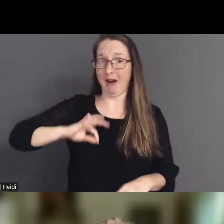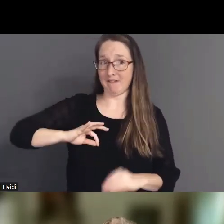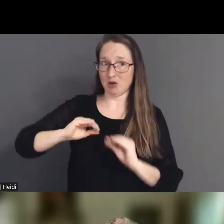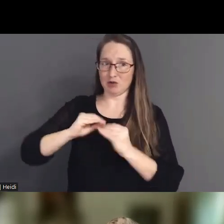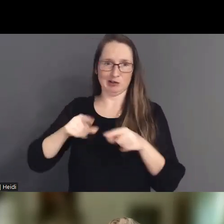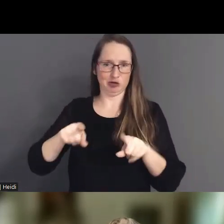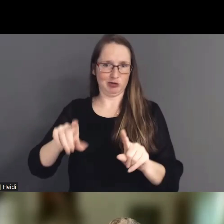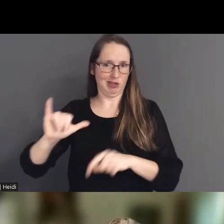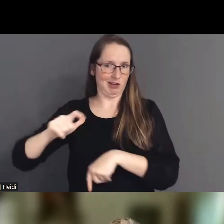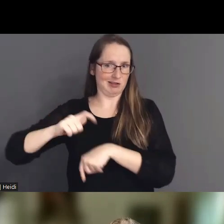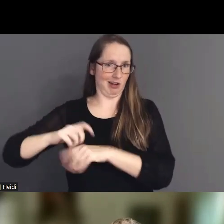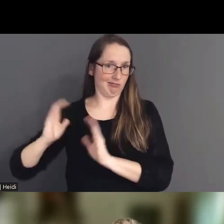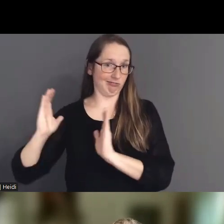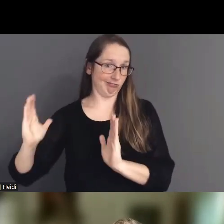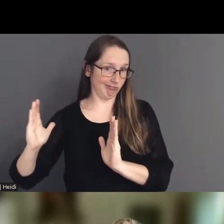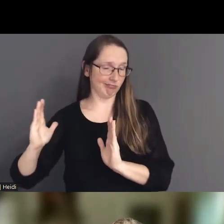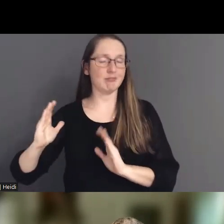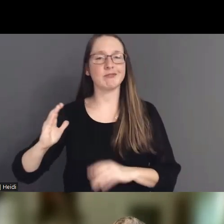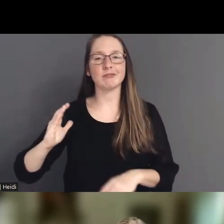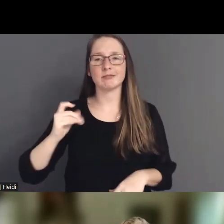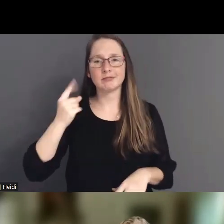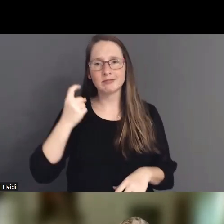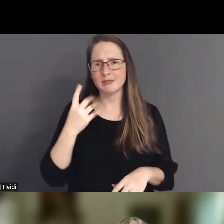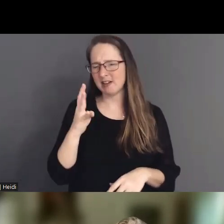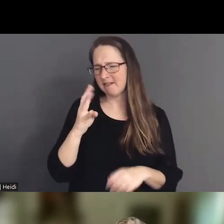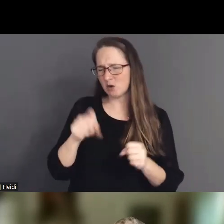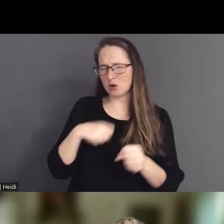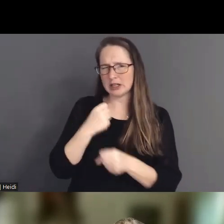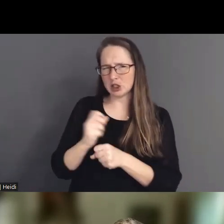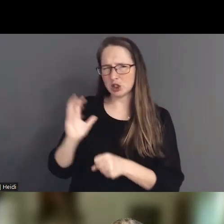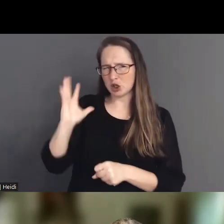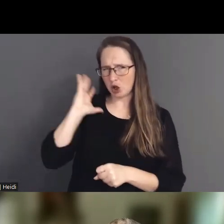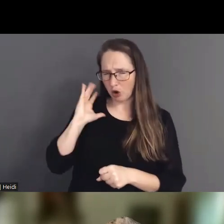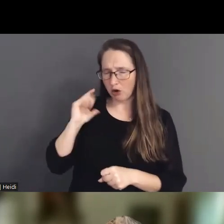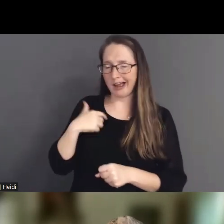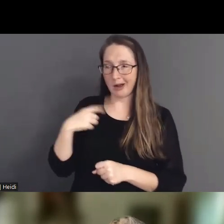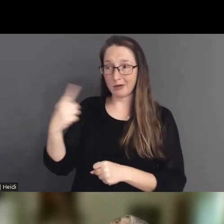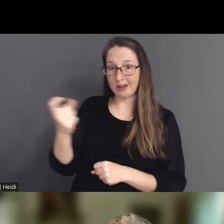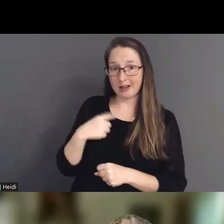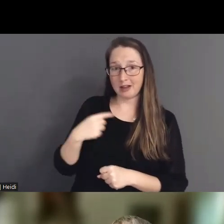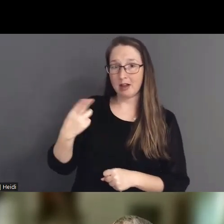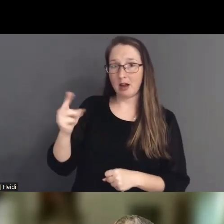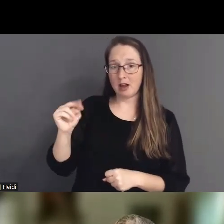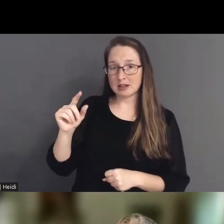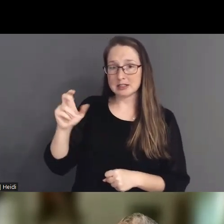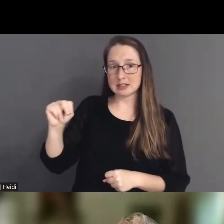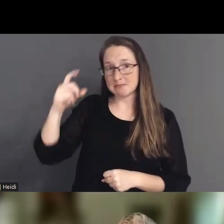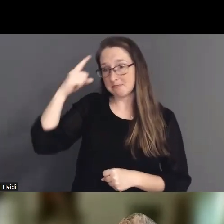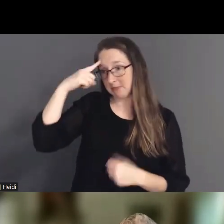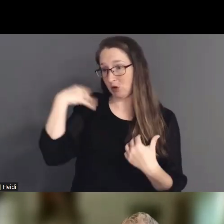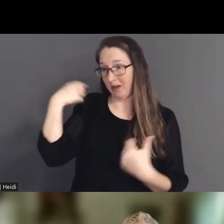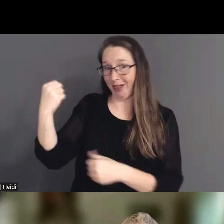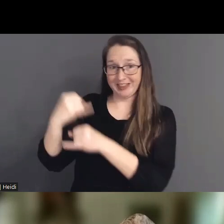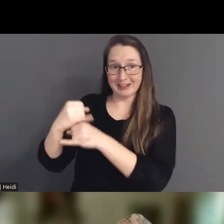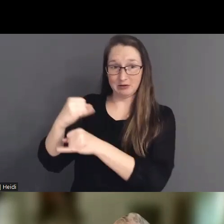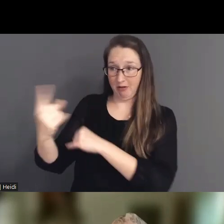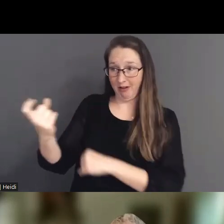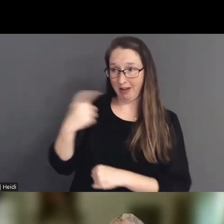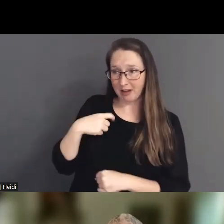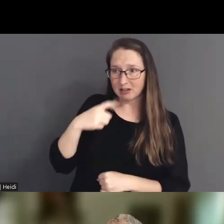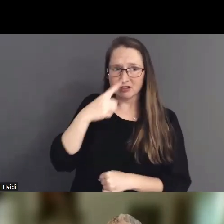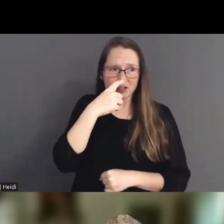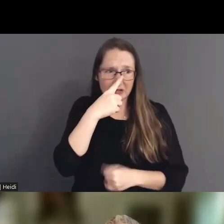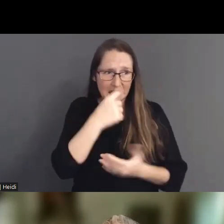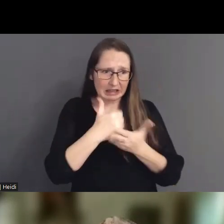that time. And about 4 years ago, I was asked by the Huntsman Mental Health Institute to help them